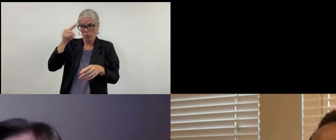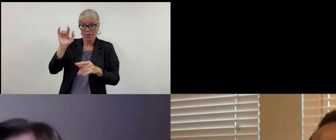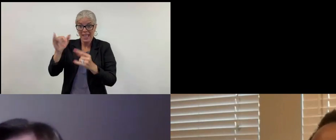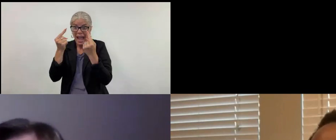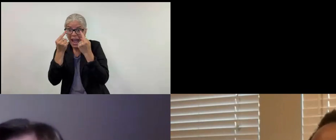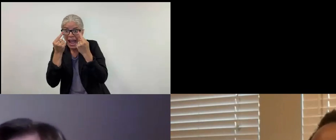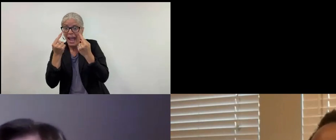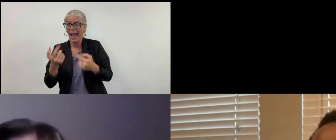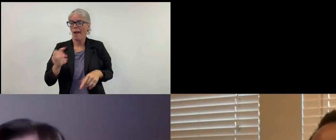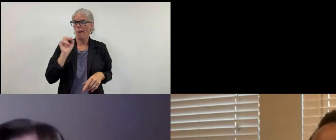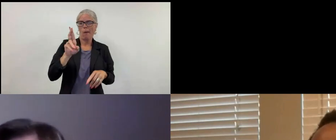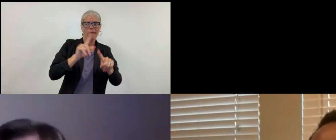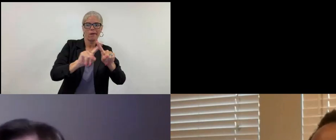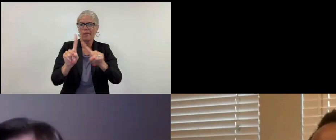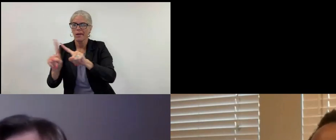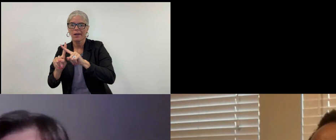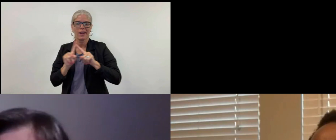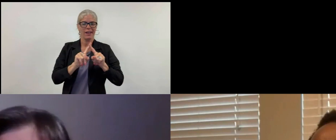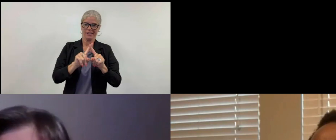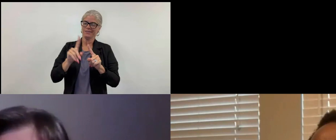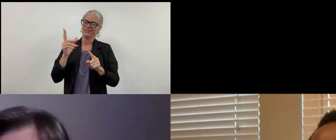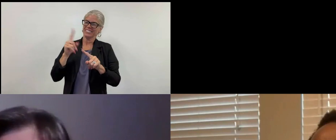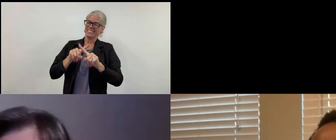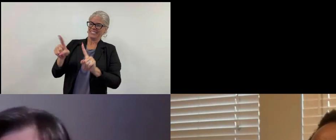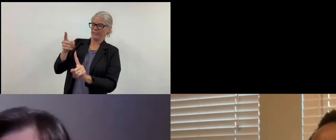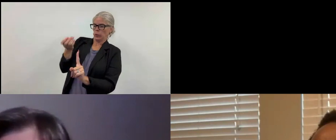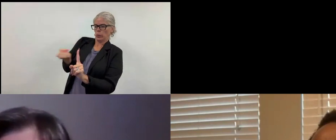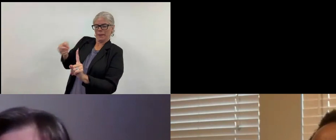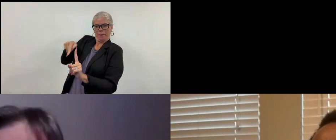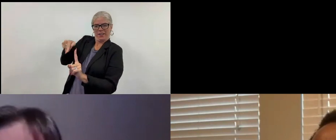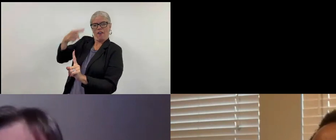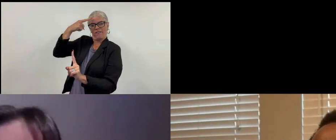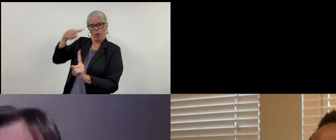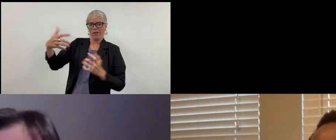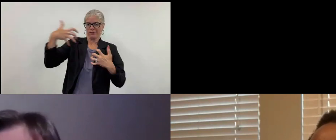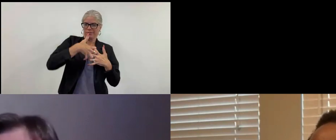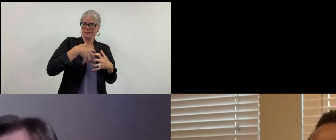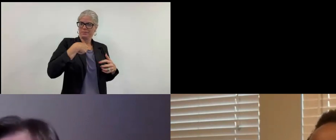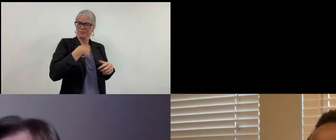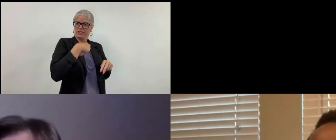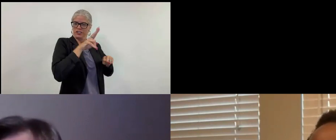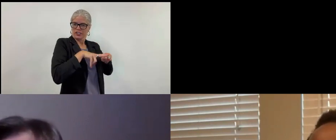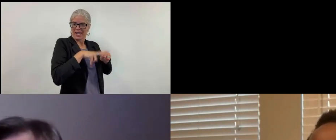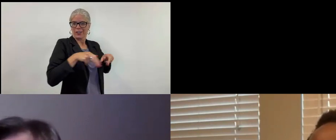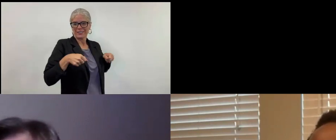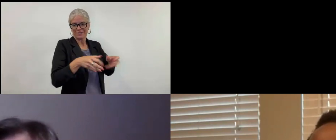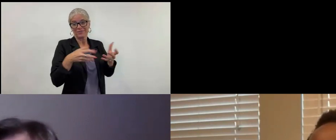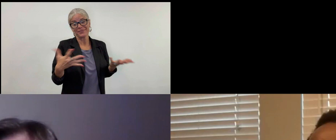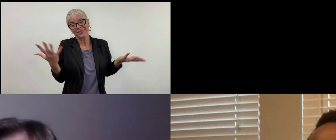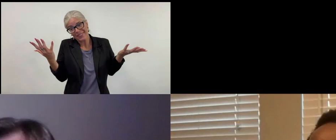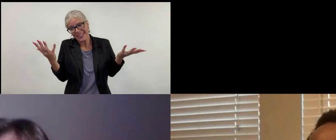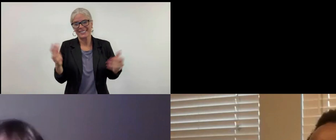it may be that equipment just cannot be manipulated in any certain way. So it's time for somebody else,